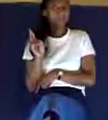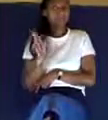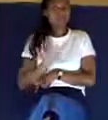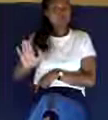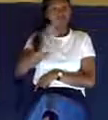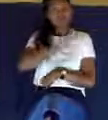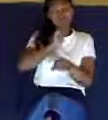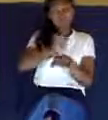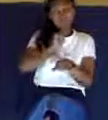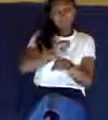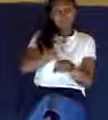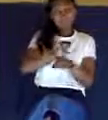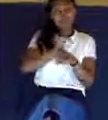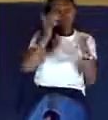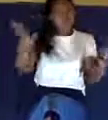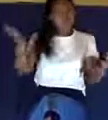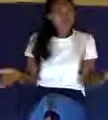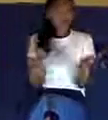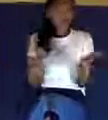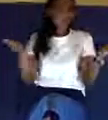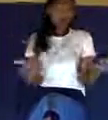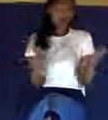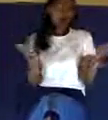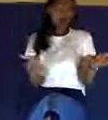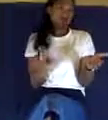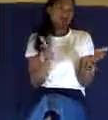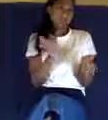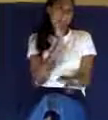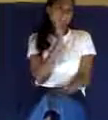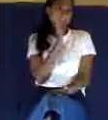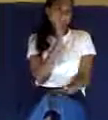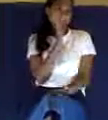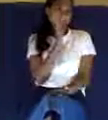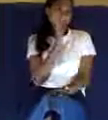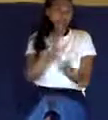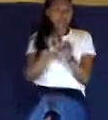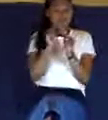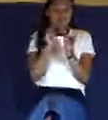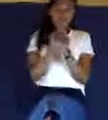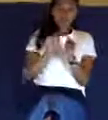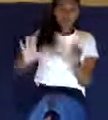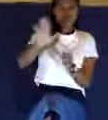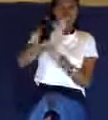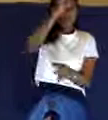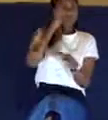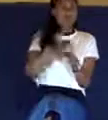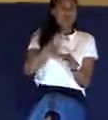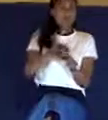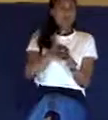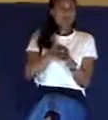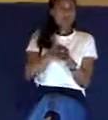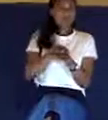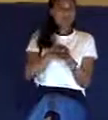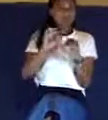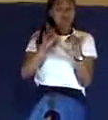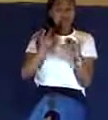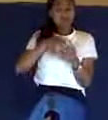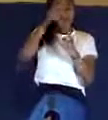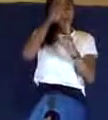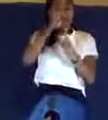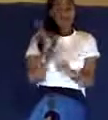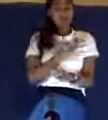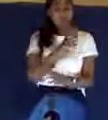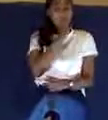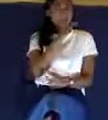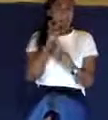Your job is to encourage your mother with your faith. So how do we honor our mother? Be mindful of her